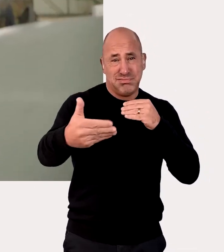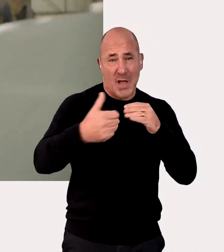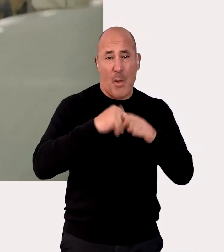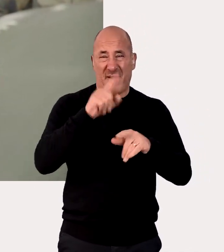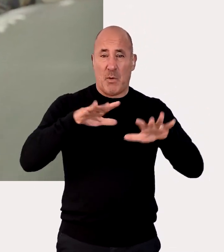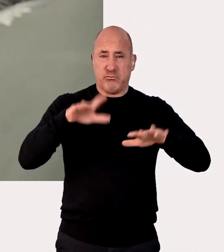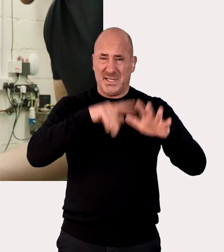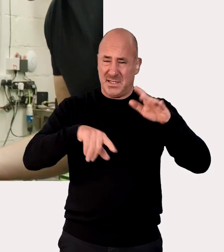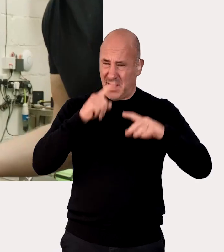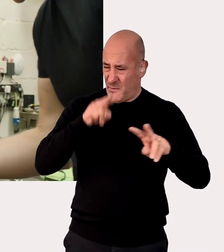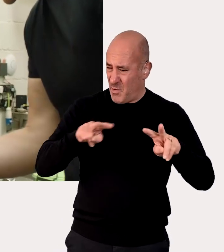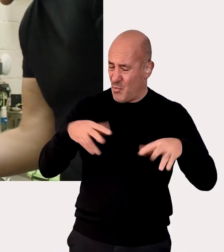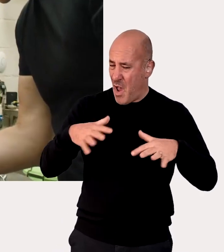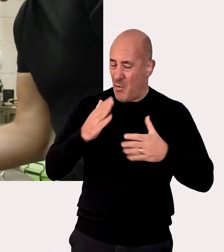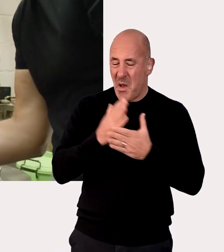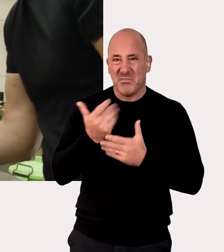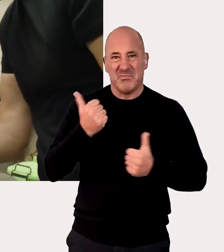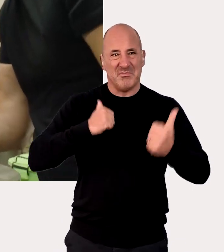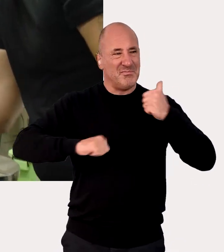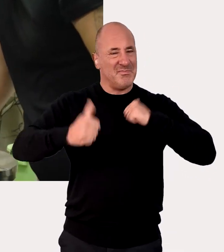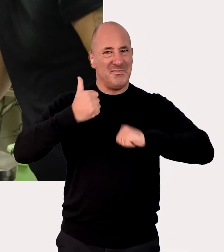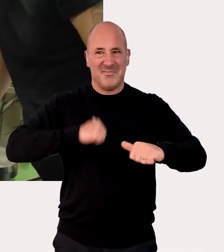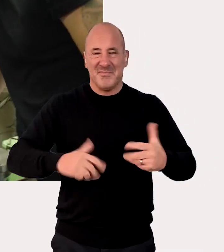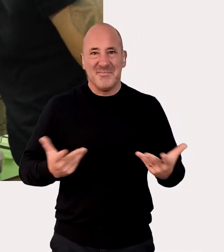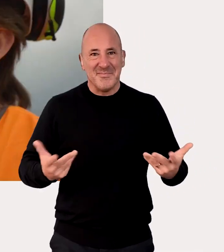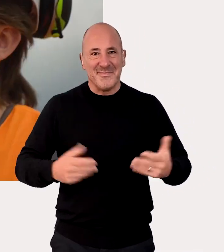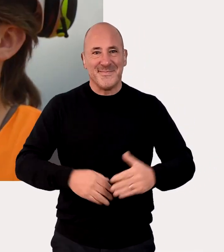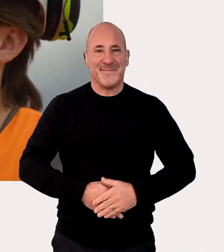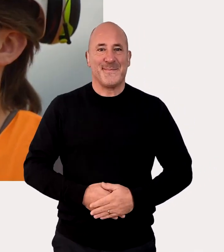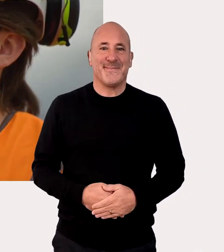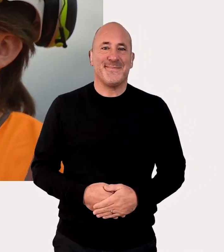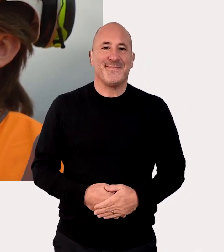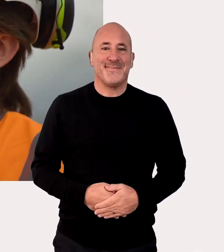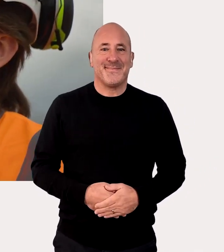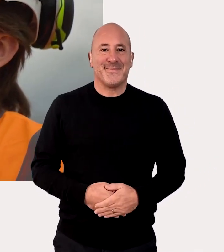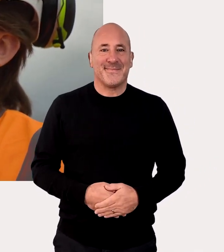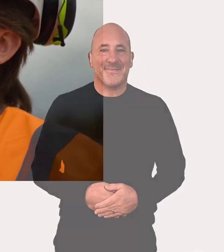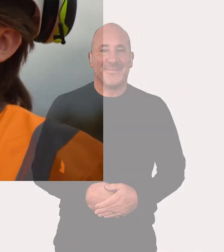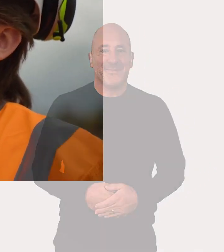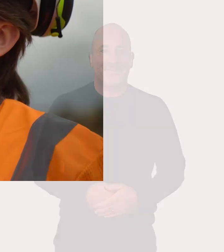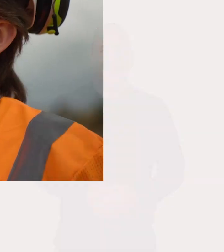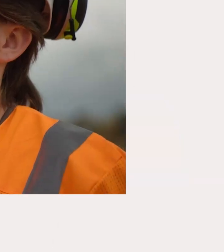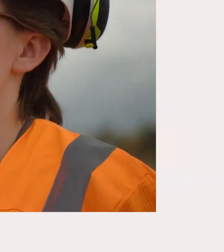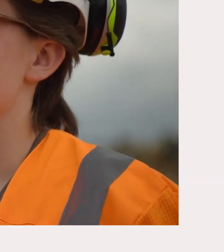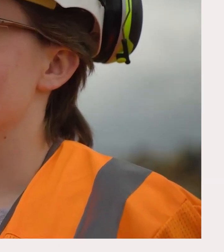the people in Suffolk, and actually the people in Britain as a whole could be rightly very proud.